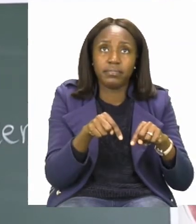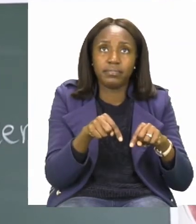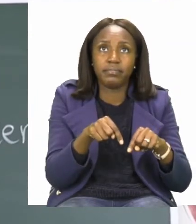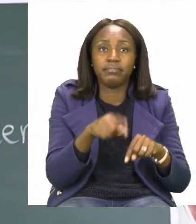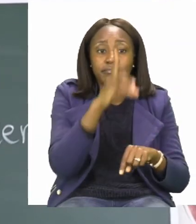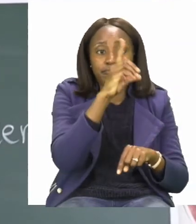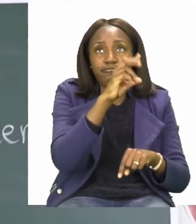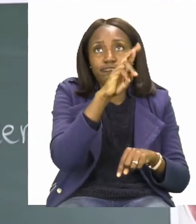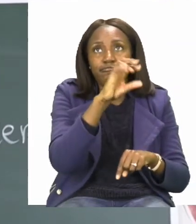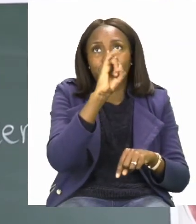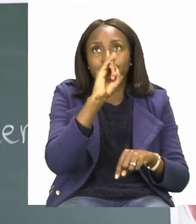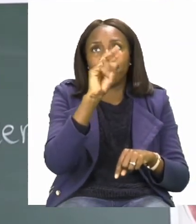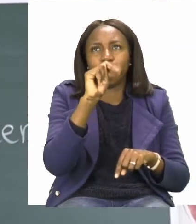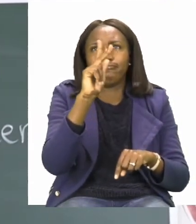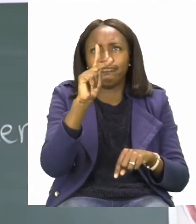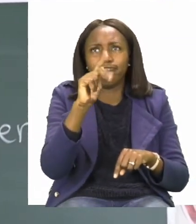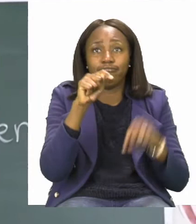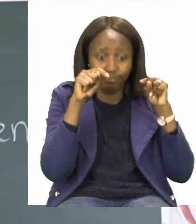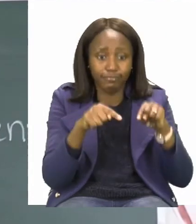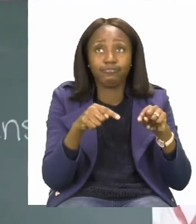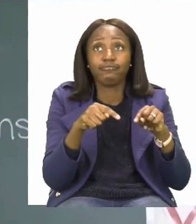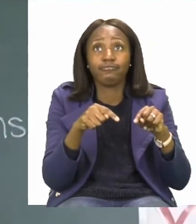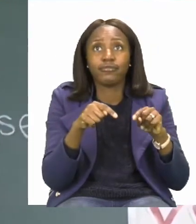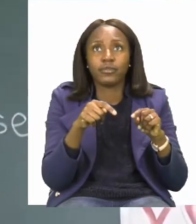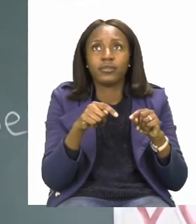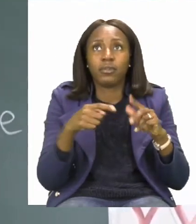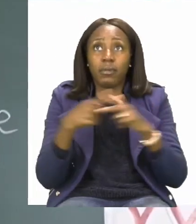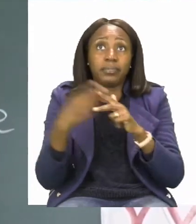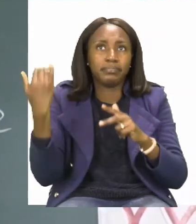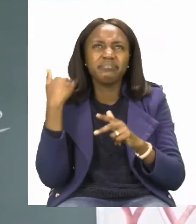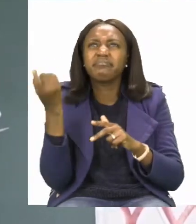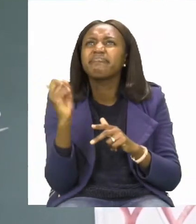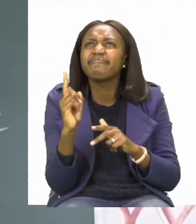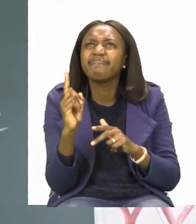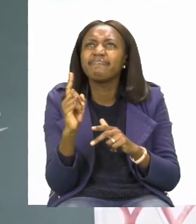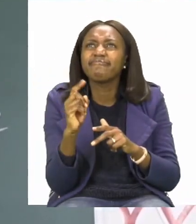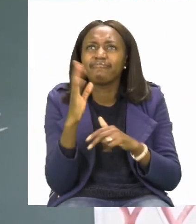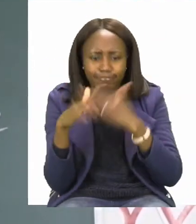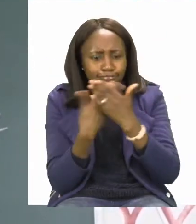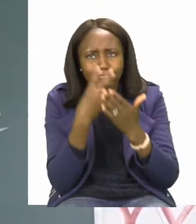drink, what would the past tense be? I want you to take a good look at your picture.